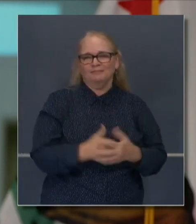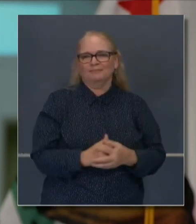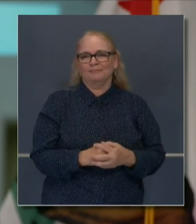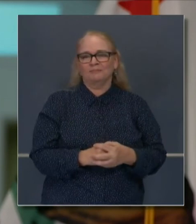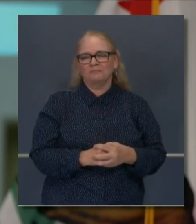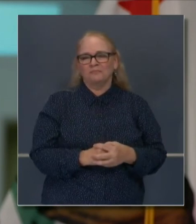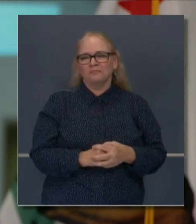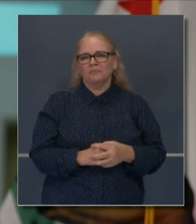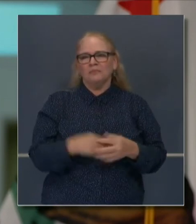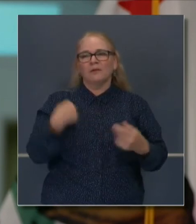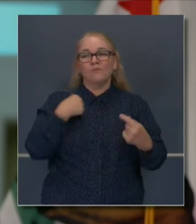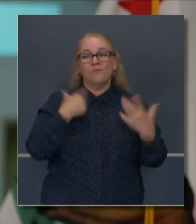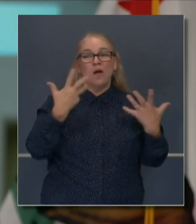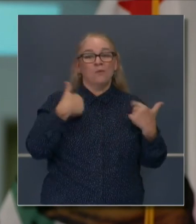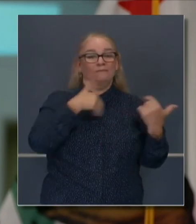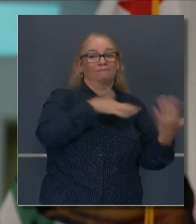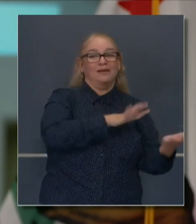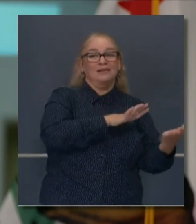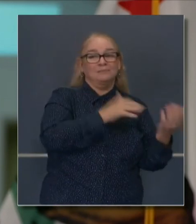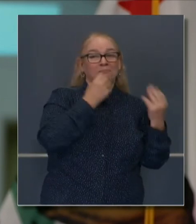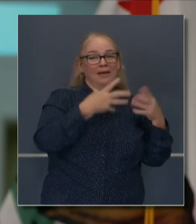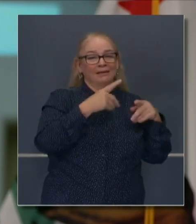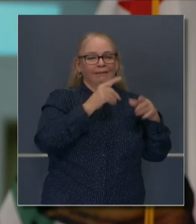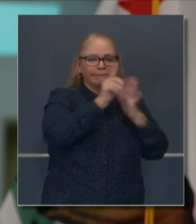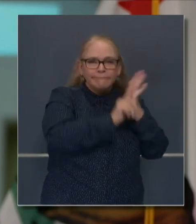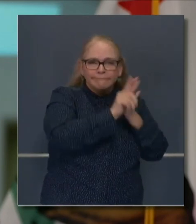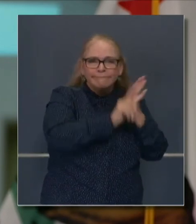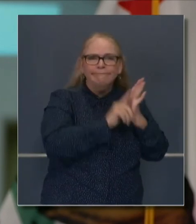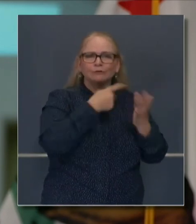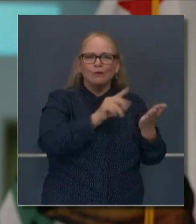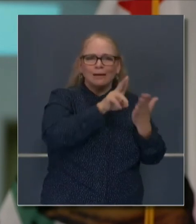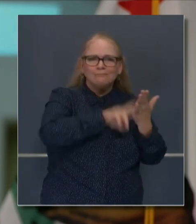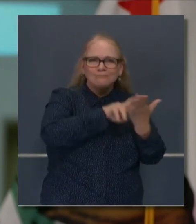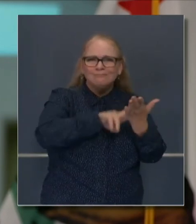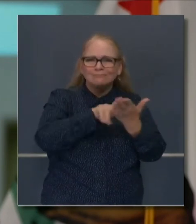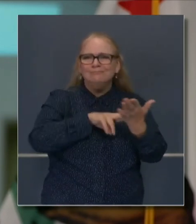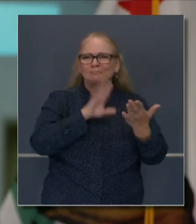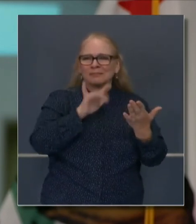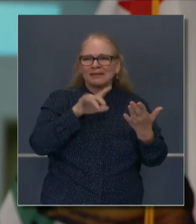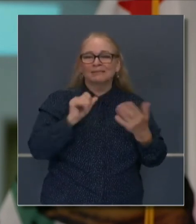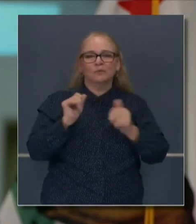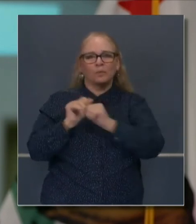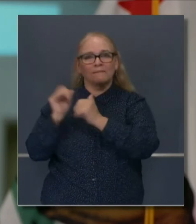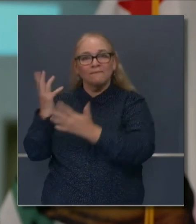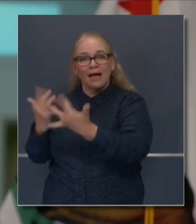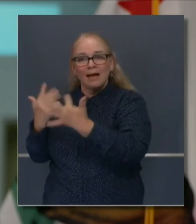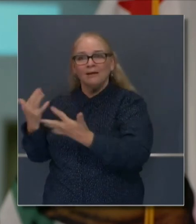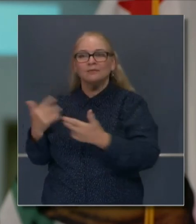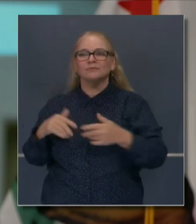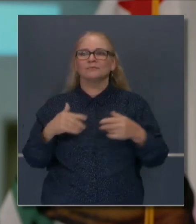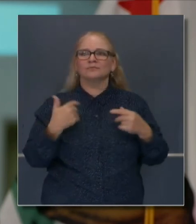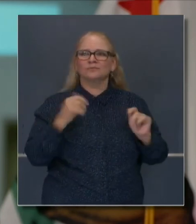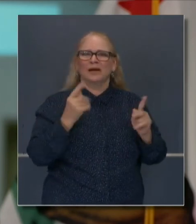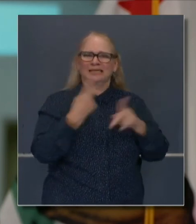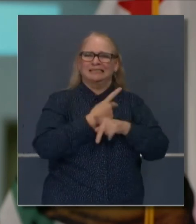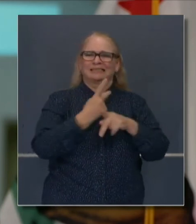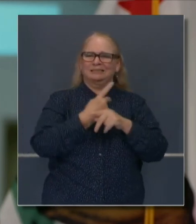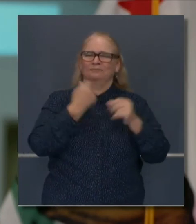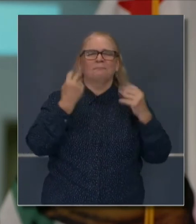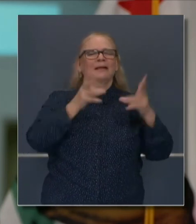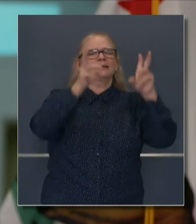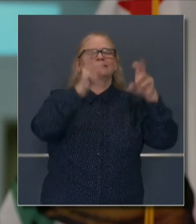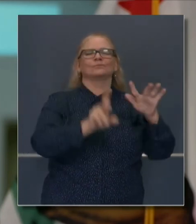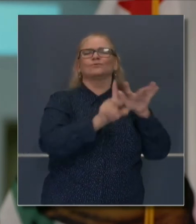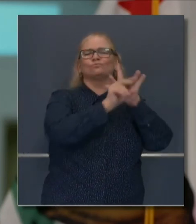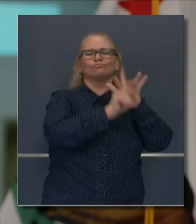to address in terms of bill signing, some of these wildfires, trying to get the stability, addressing the issues related to transmission of